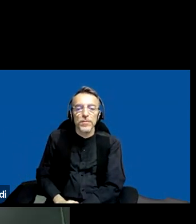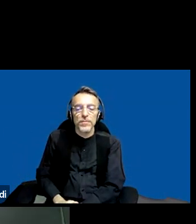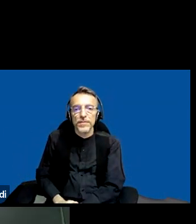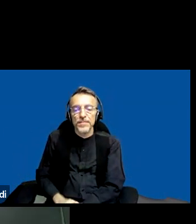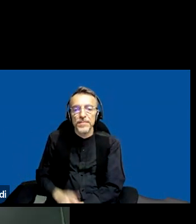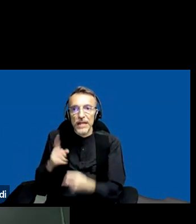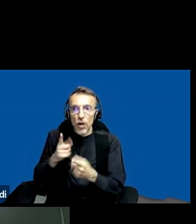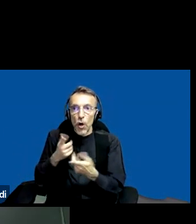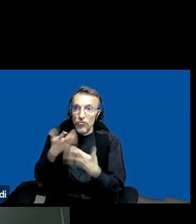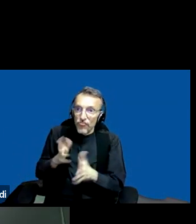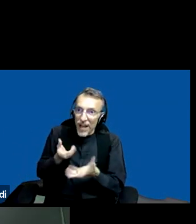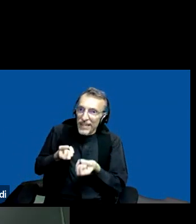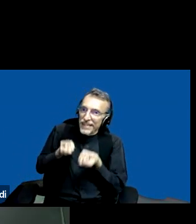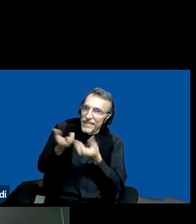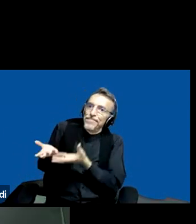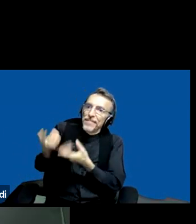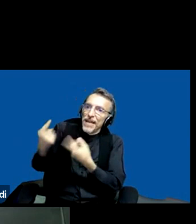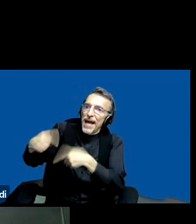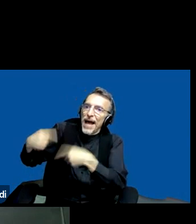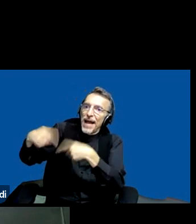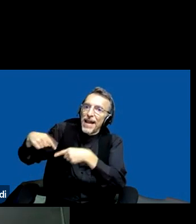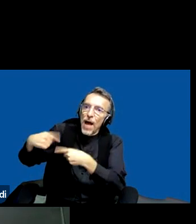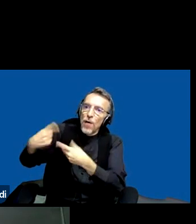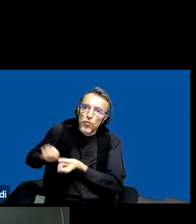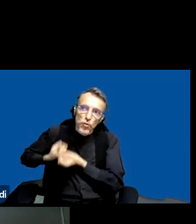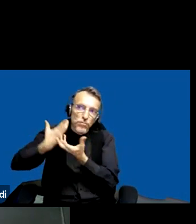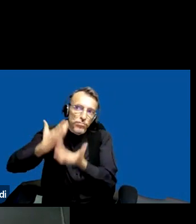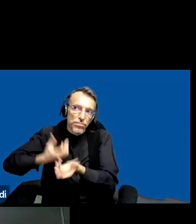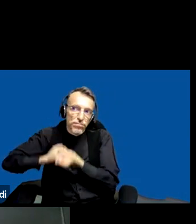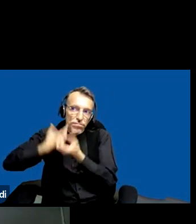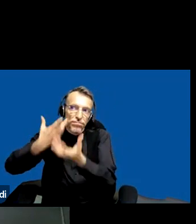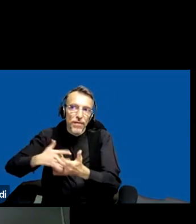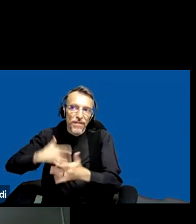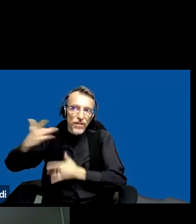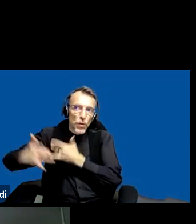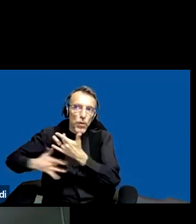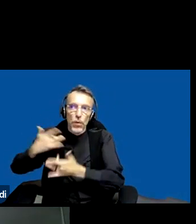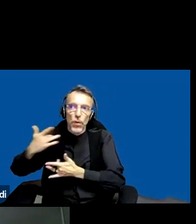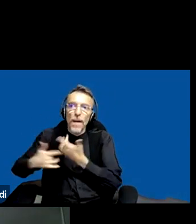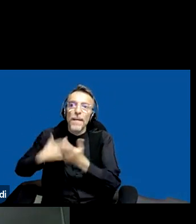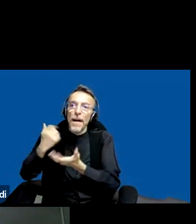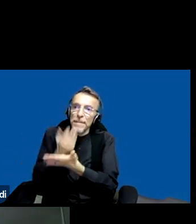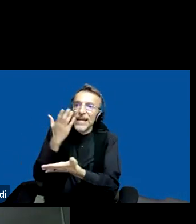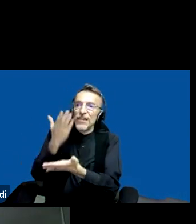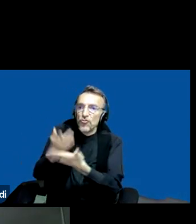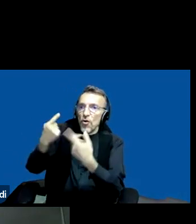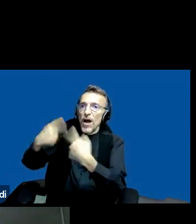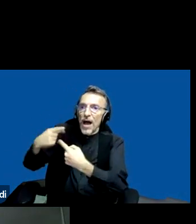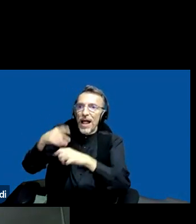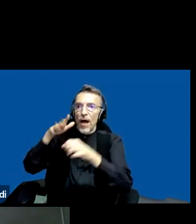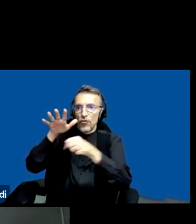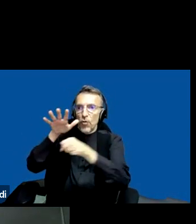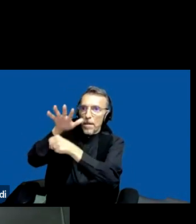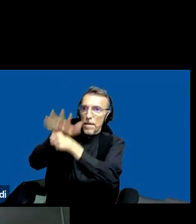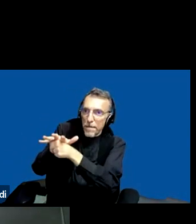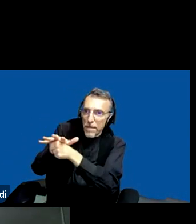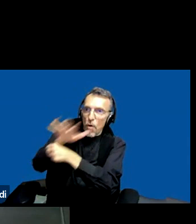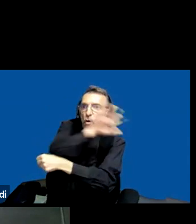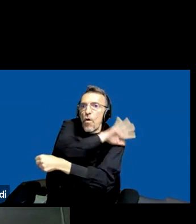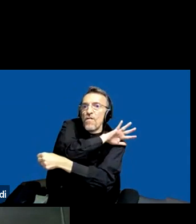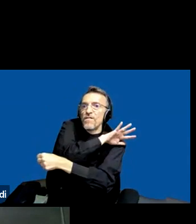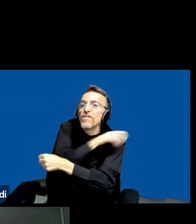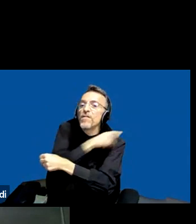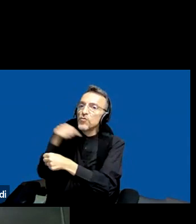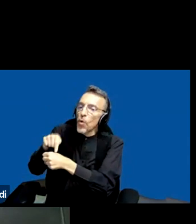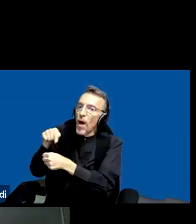those voice as if they could be given voice, but actually make sure that they have voice and are projected into ways that begin to